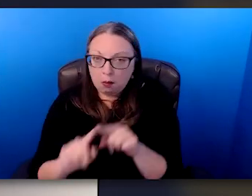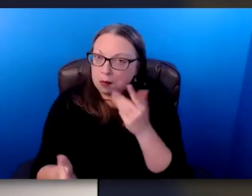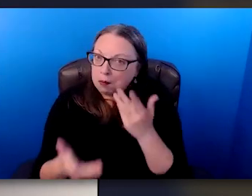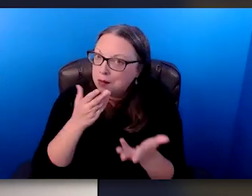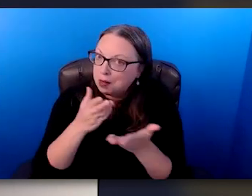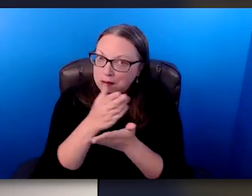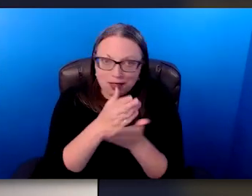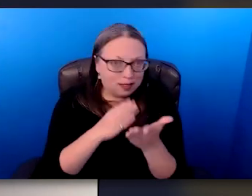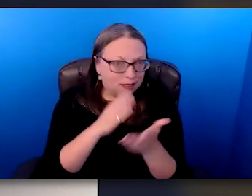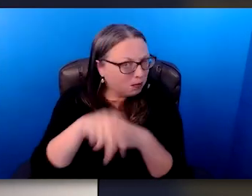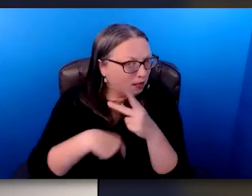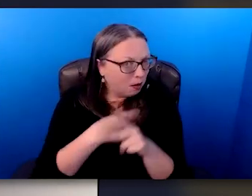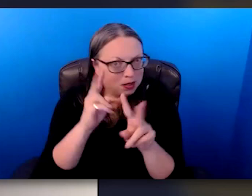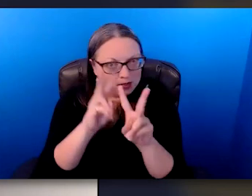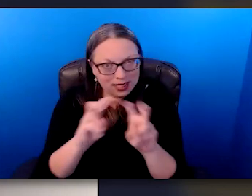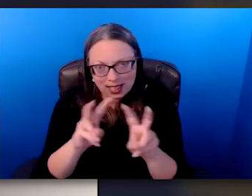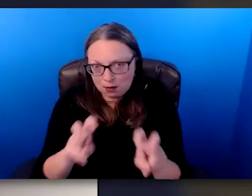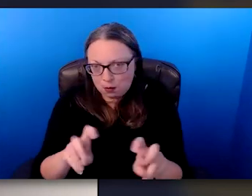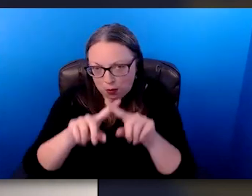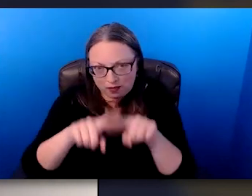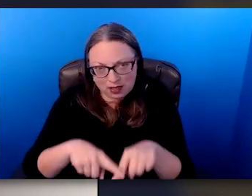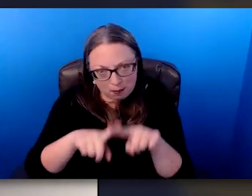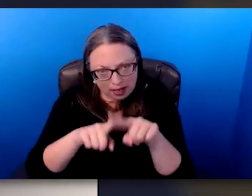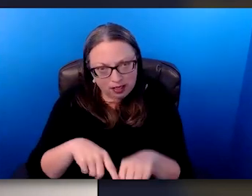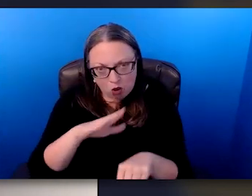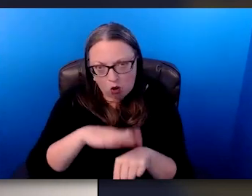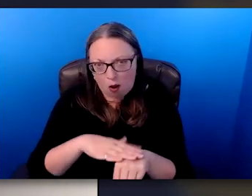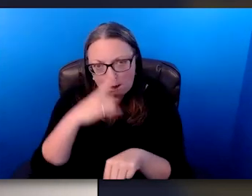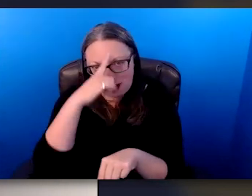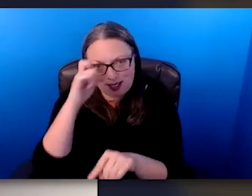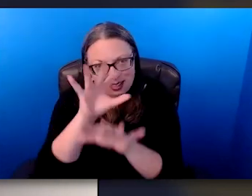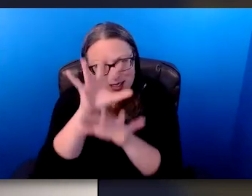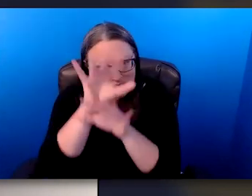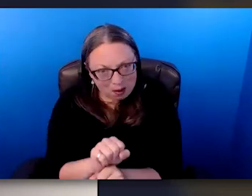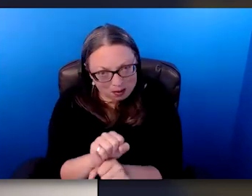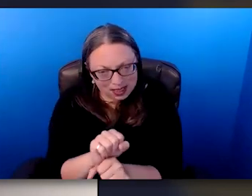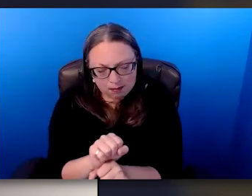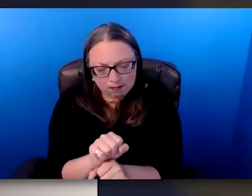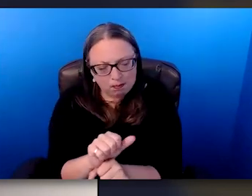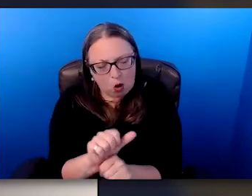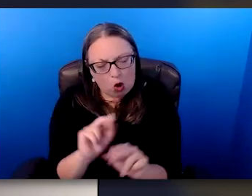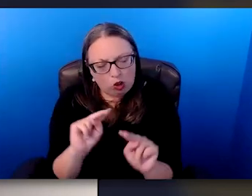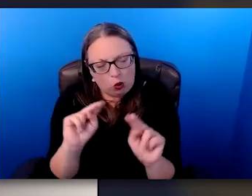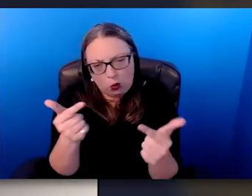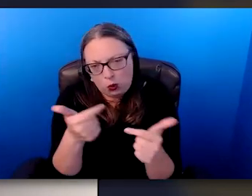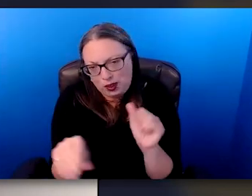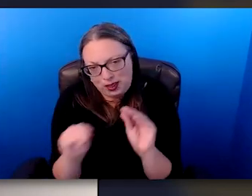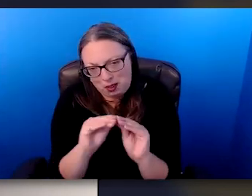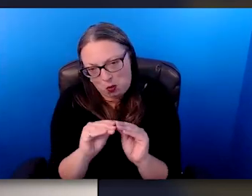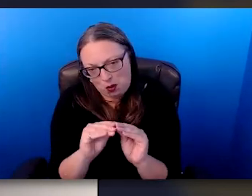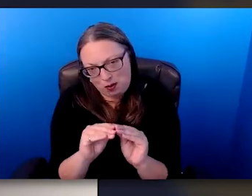assessment that we've come to rely on out of habit are no longer going to do that for us, I think. Yeah.